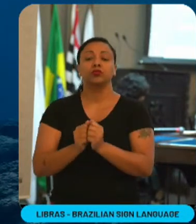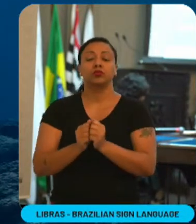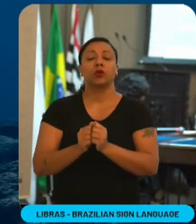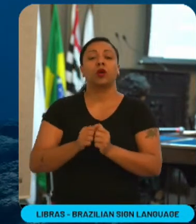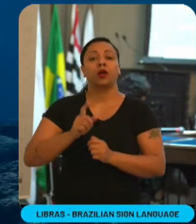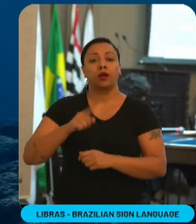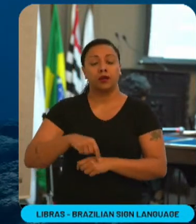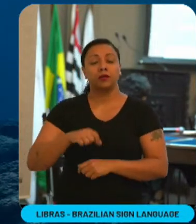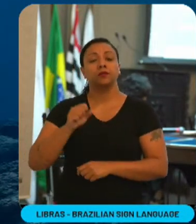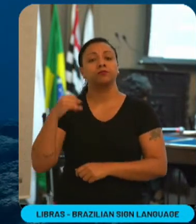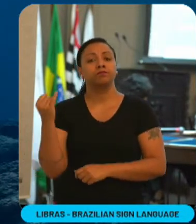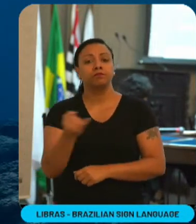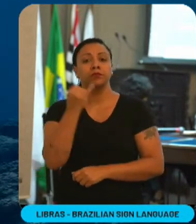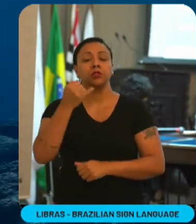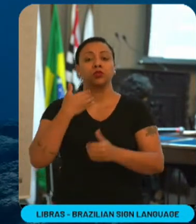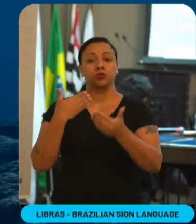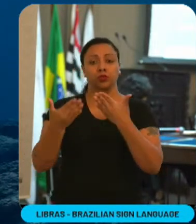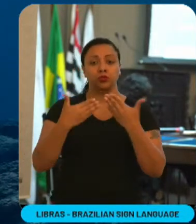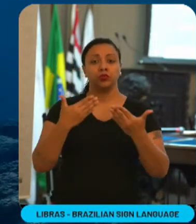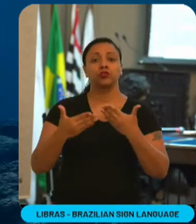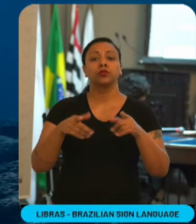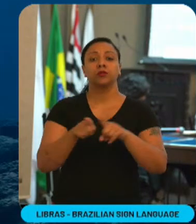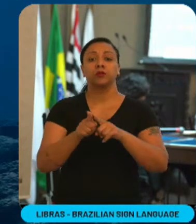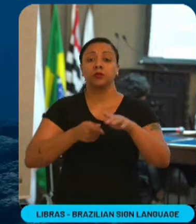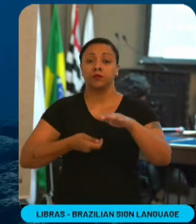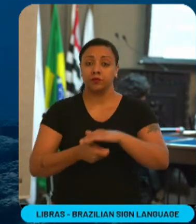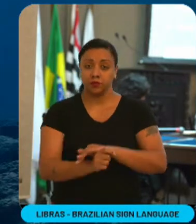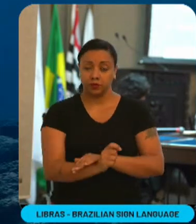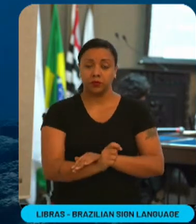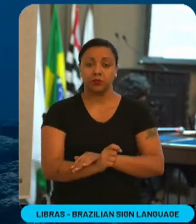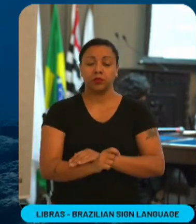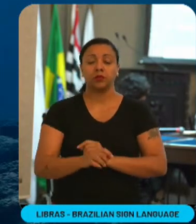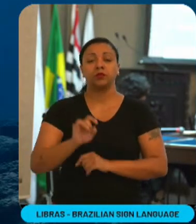us. So yes, we have to discuss.